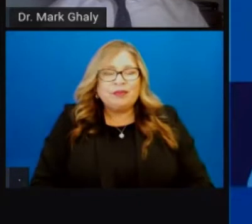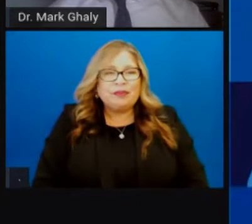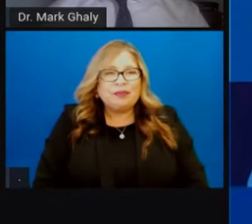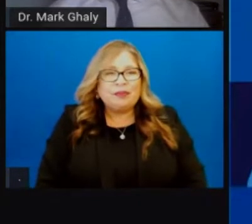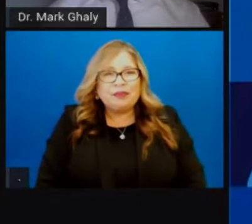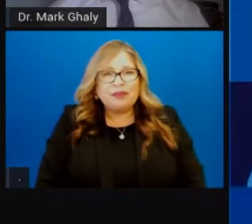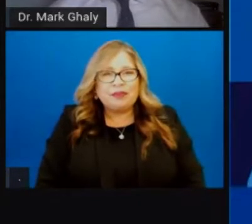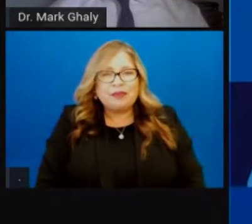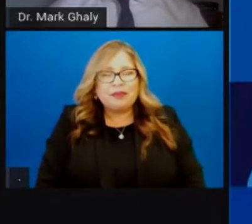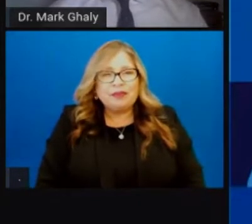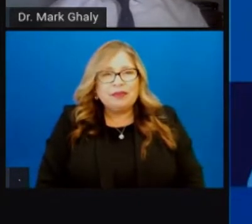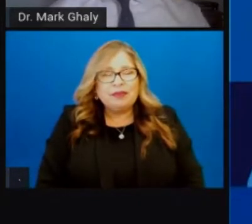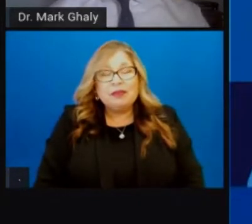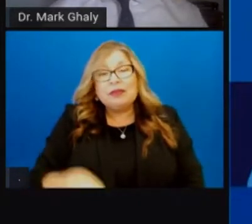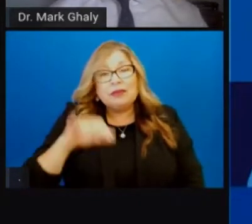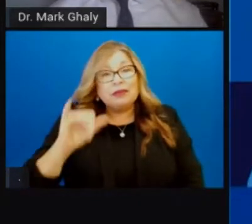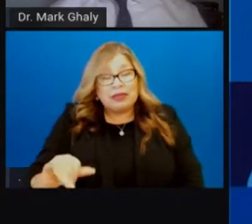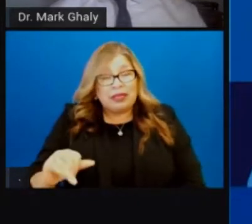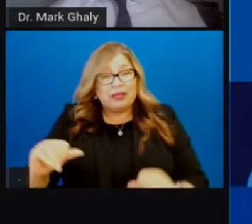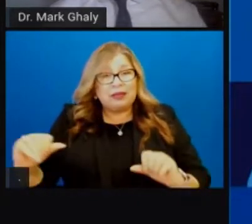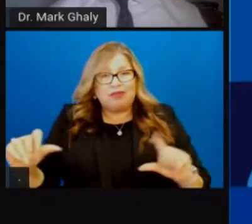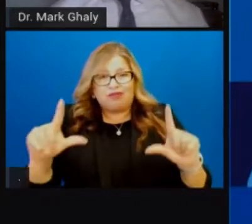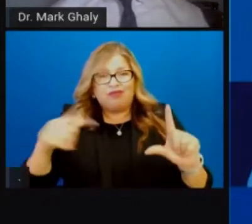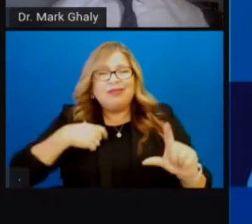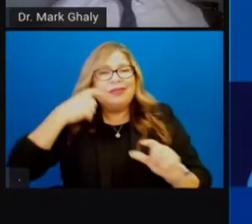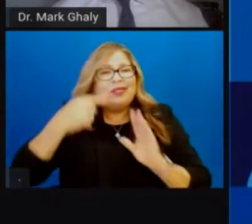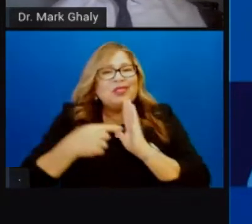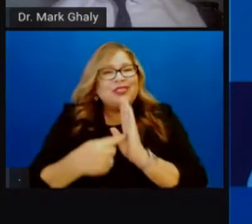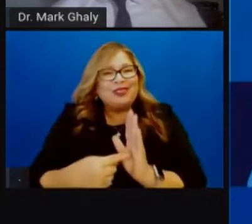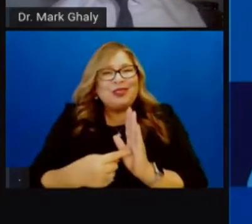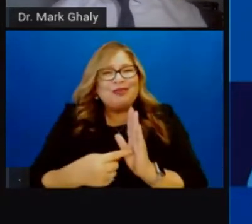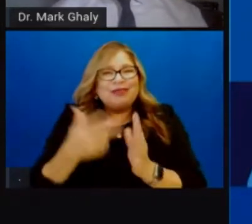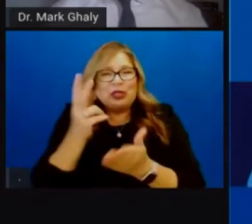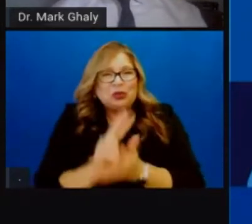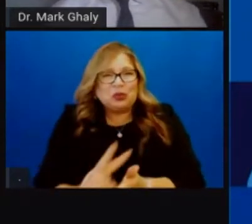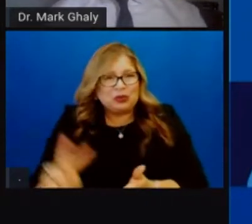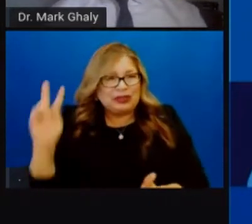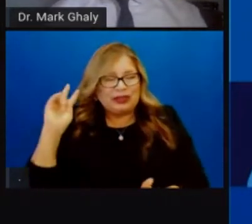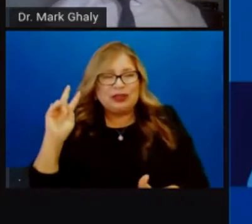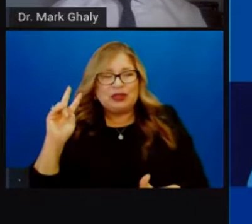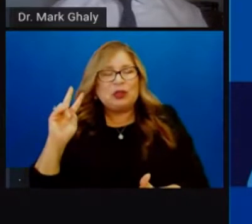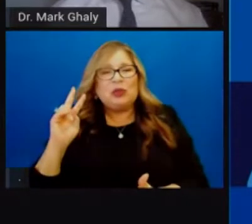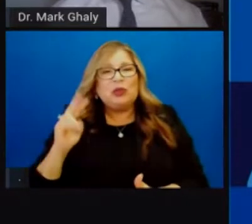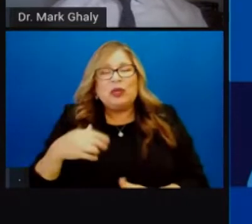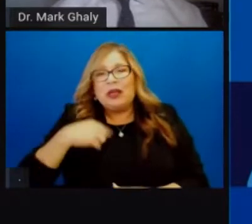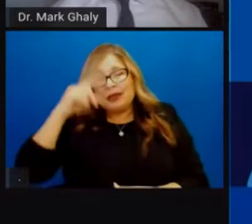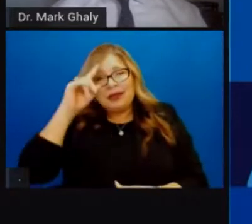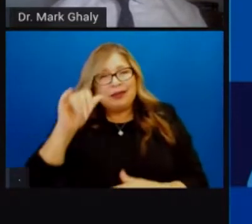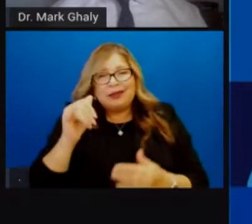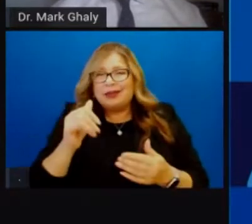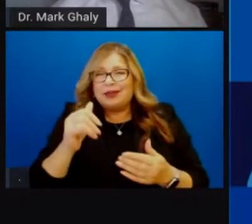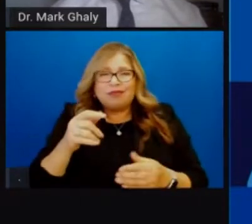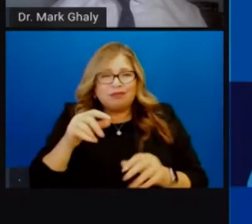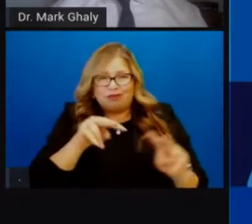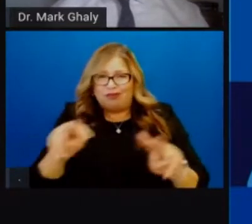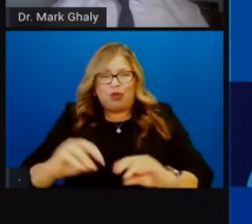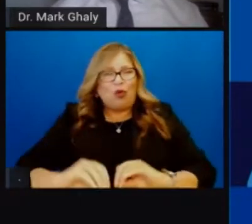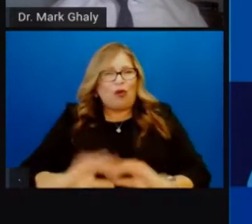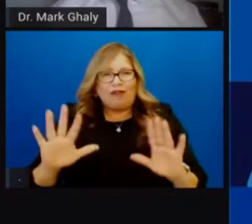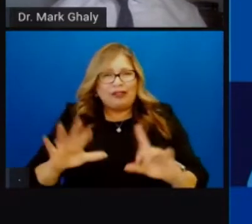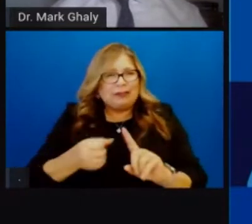We shared this slide 2 weeks ago. I think it's one of the more impactful slides that I can share with you today as we talk